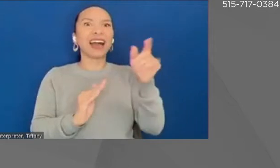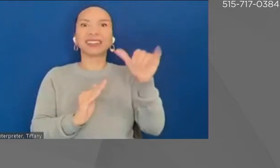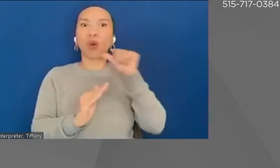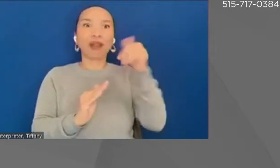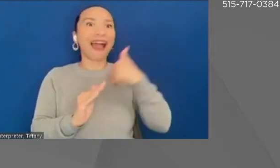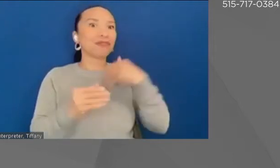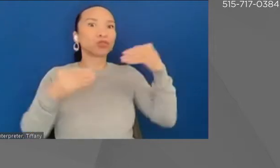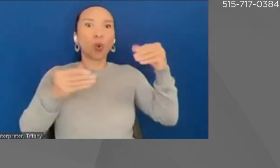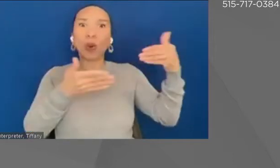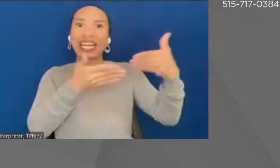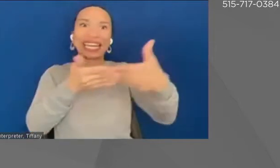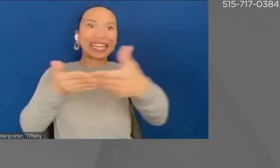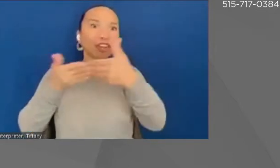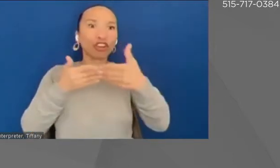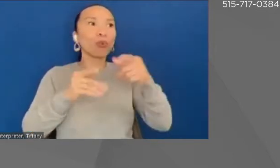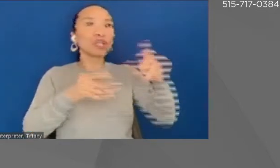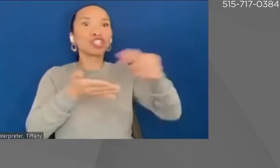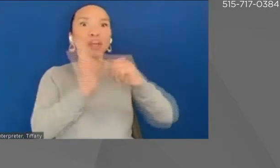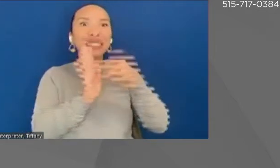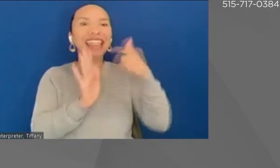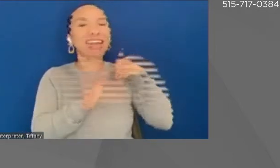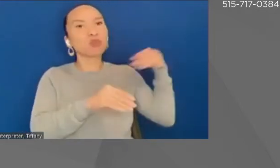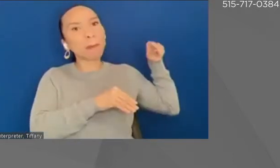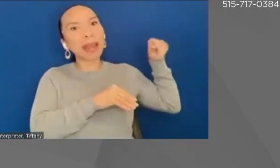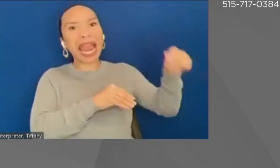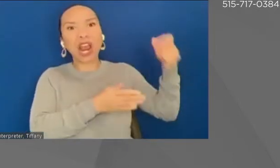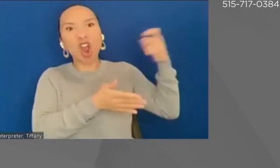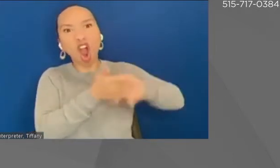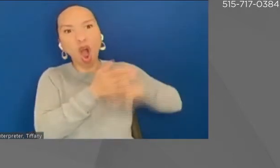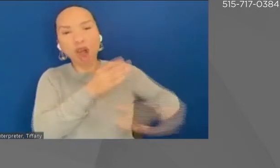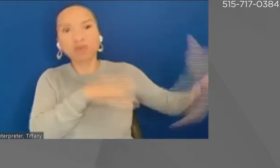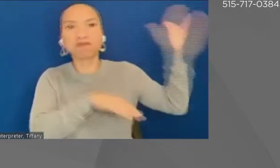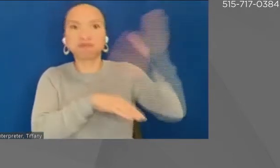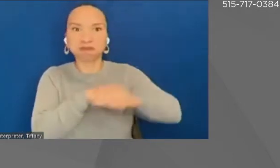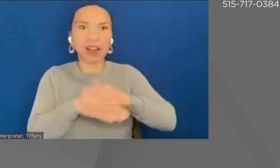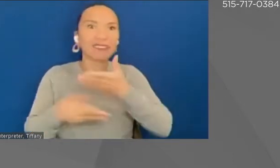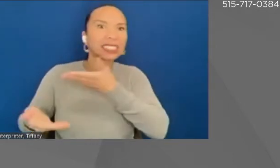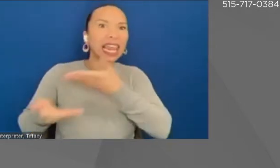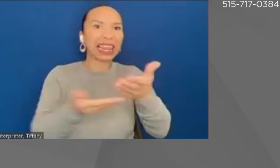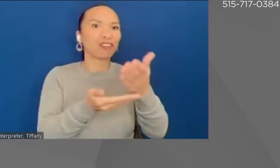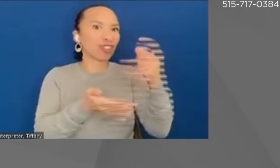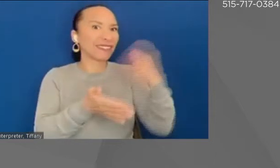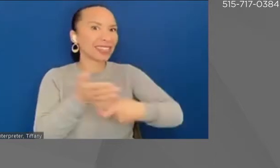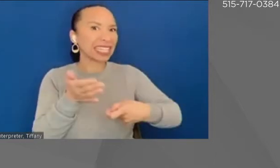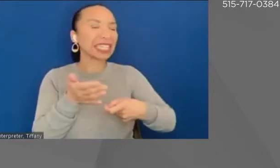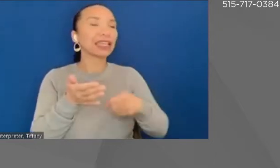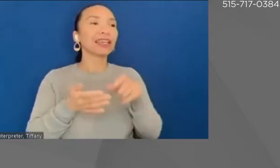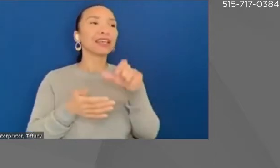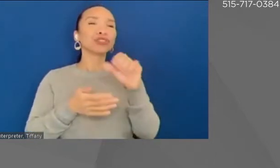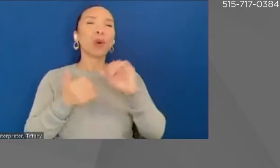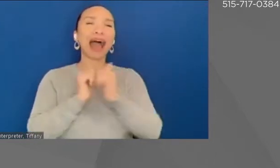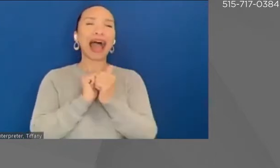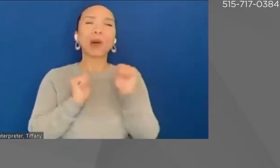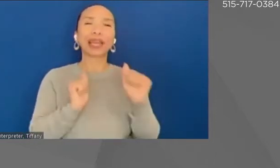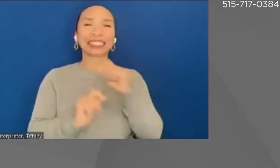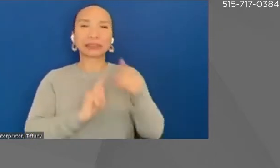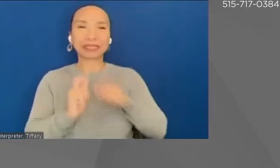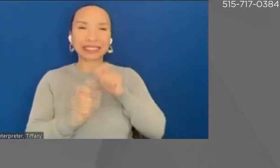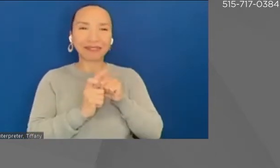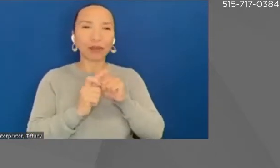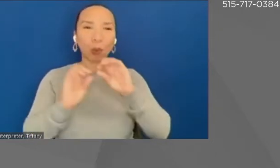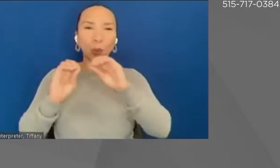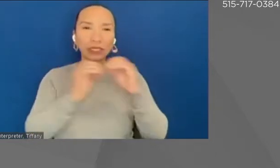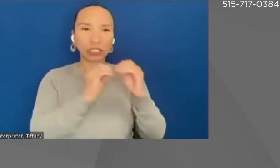how can programs and grocers and retailers and other community organizations really play a role in not just